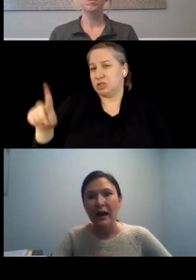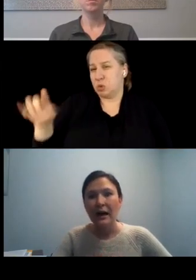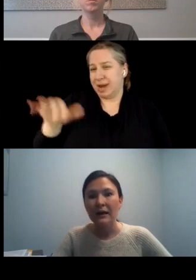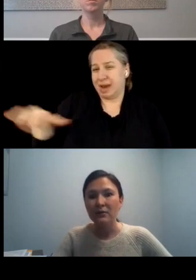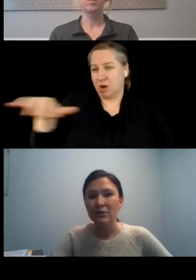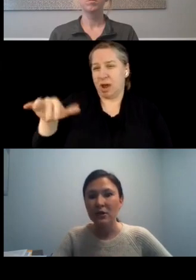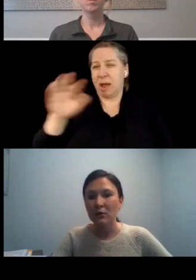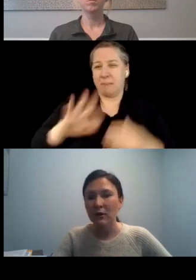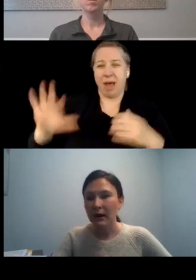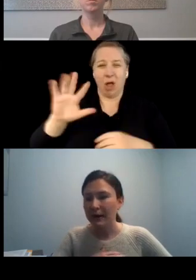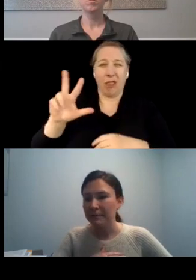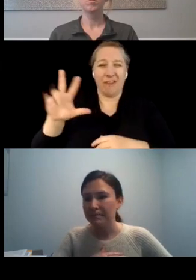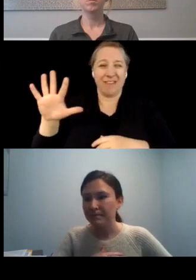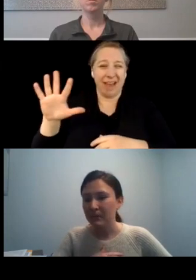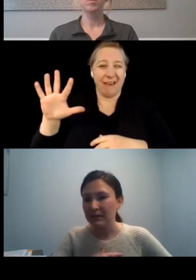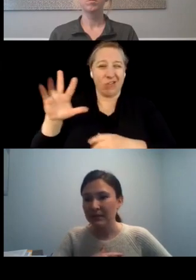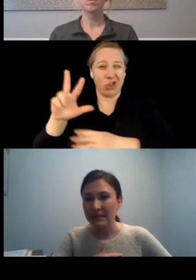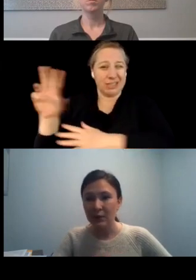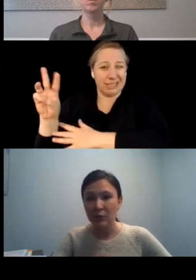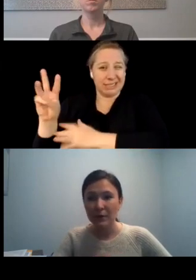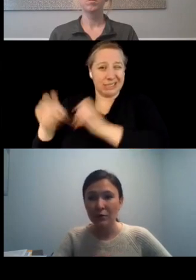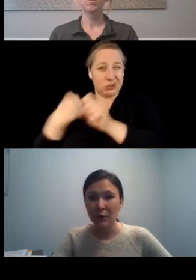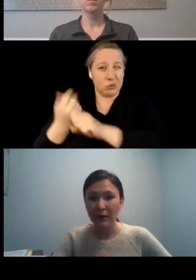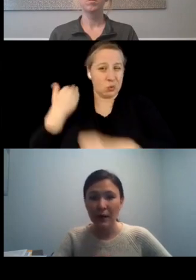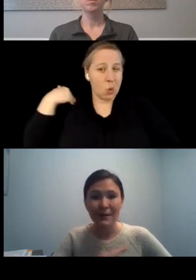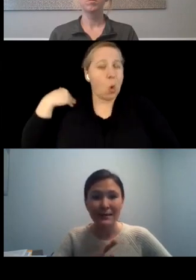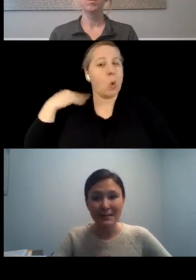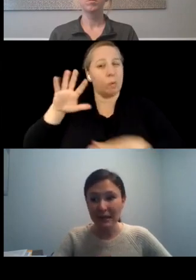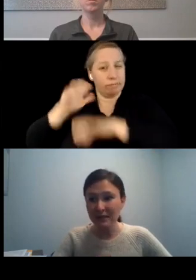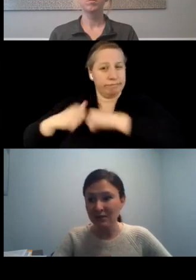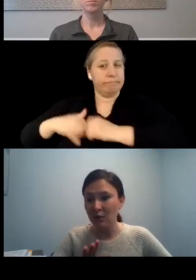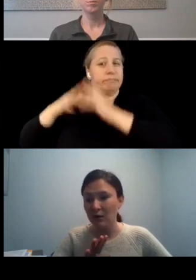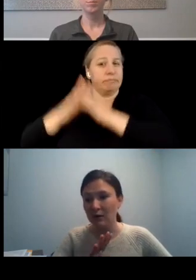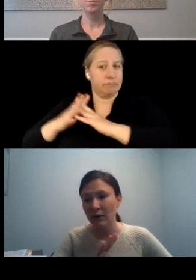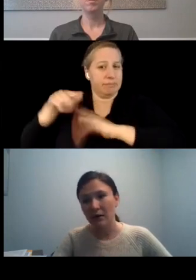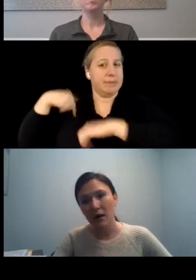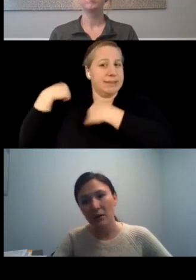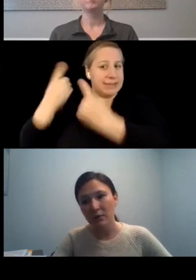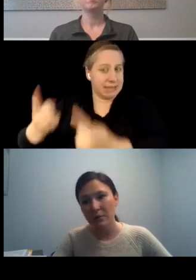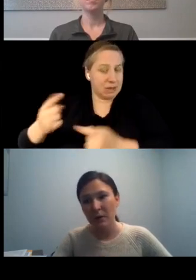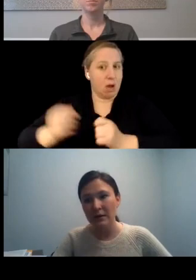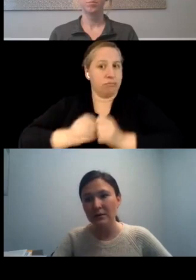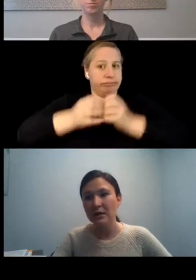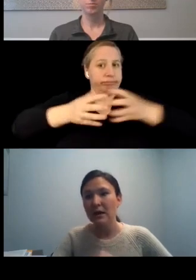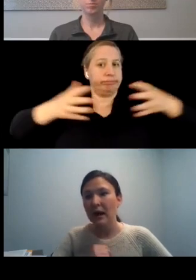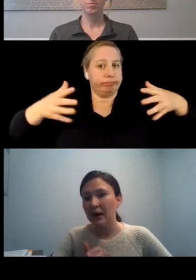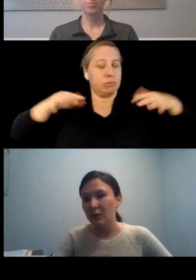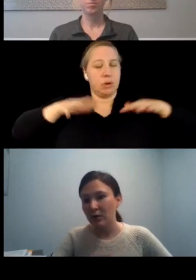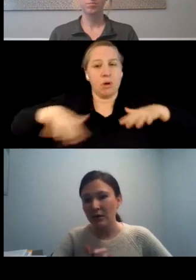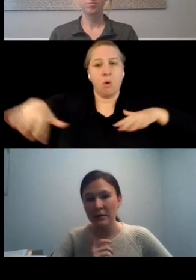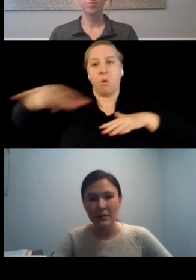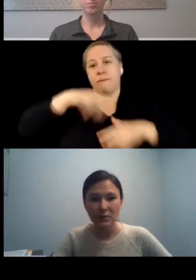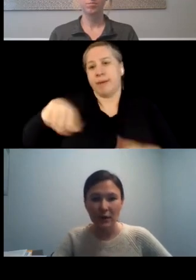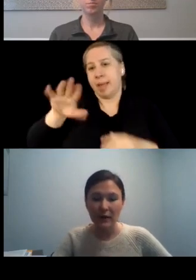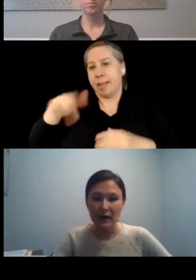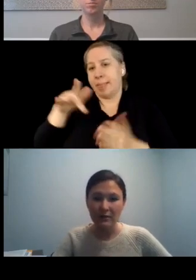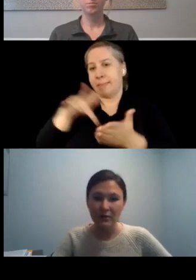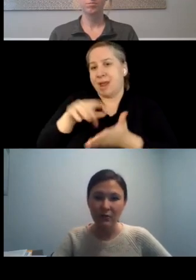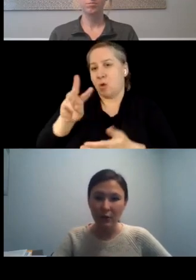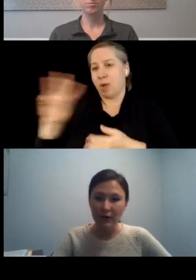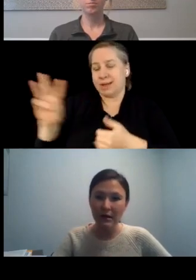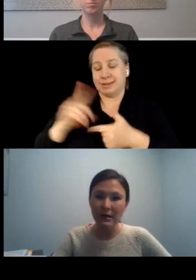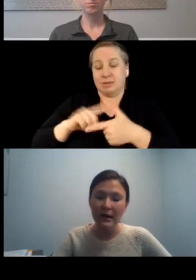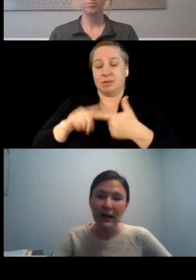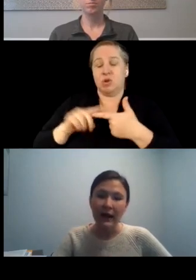36 years ago. Since then, we've been growing immensely. So we're located all over the Midwest, Northeast, as well